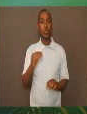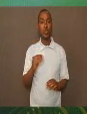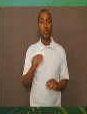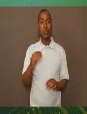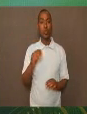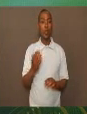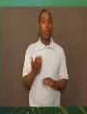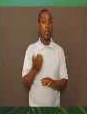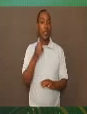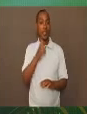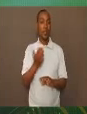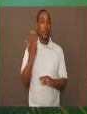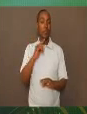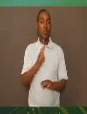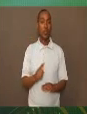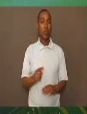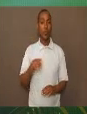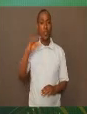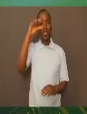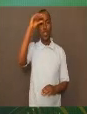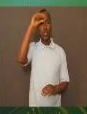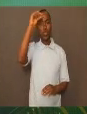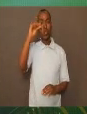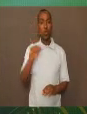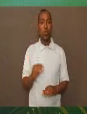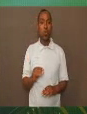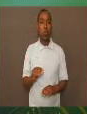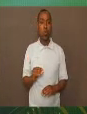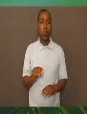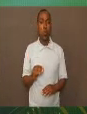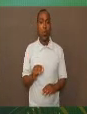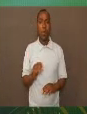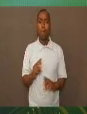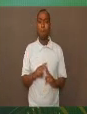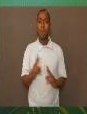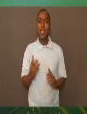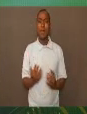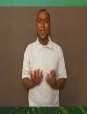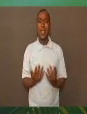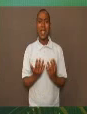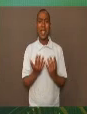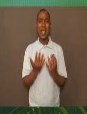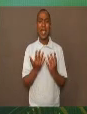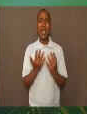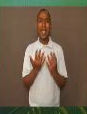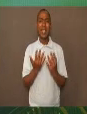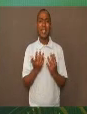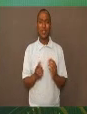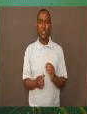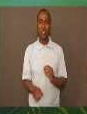women. Men will experience a burning sensation when they